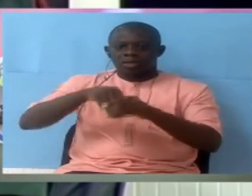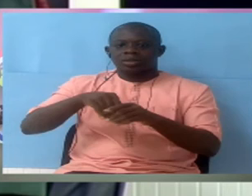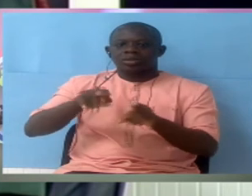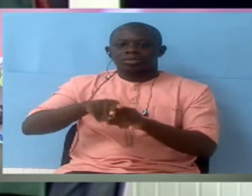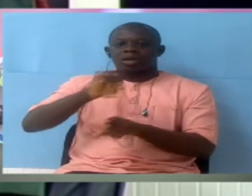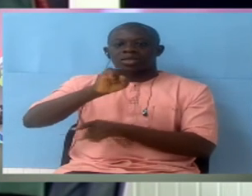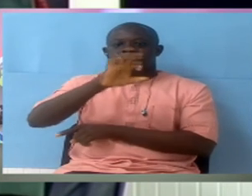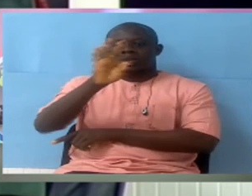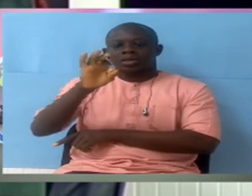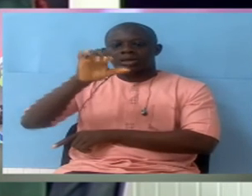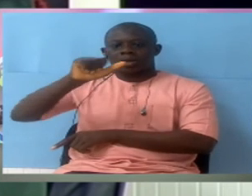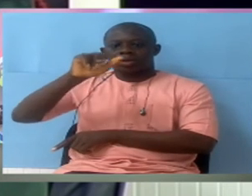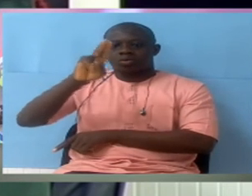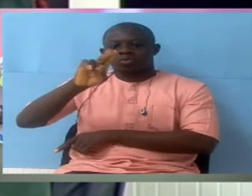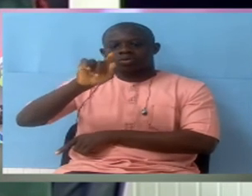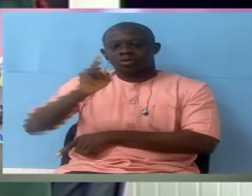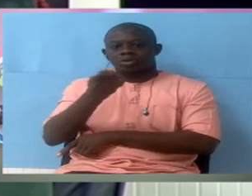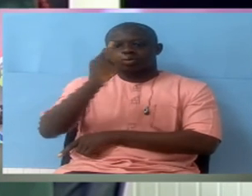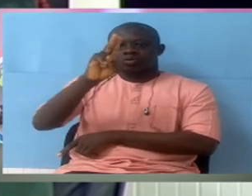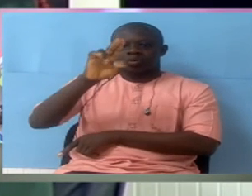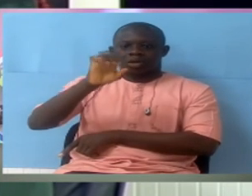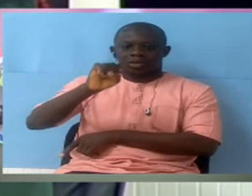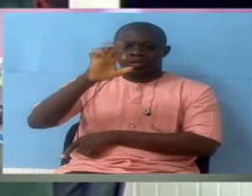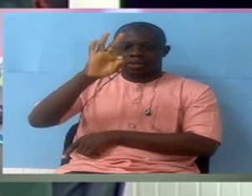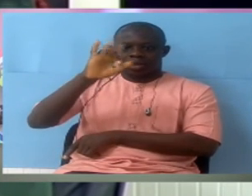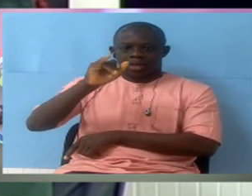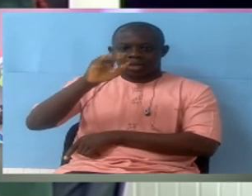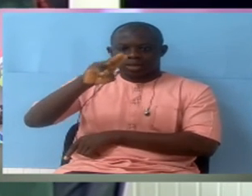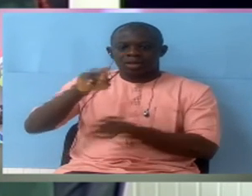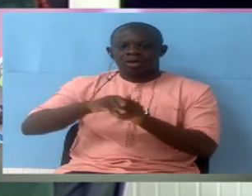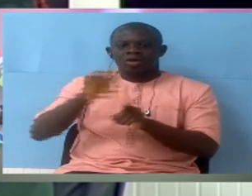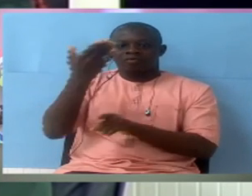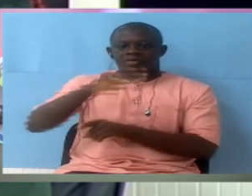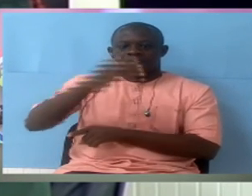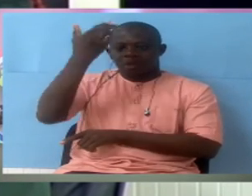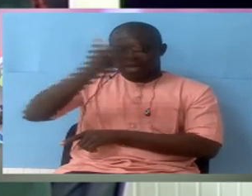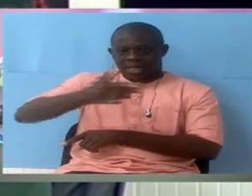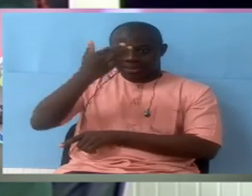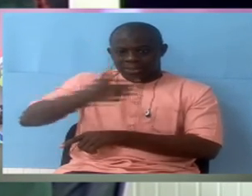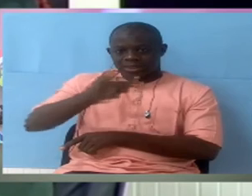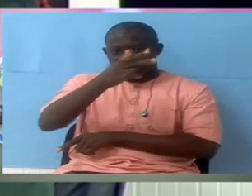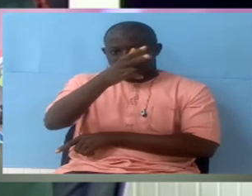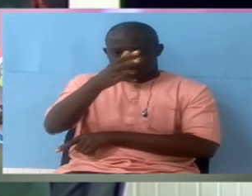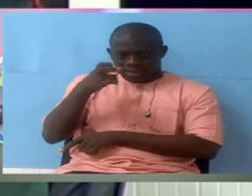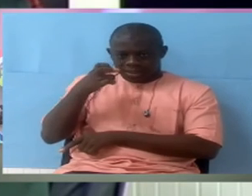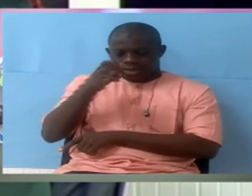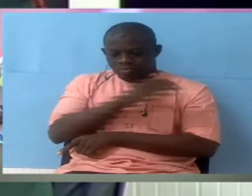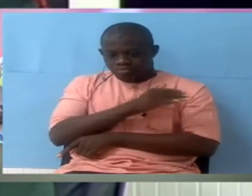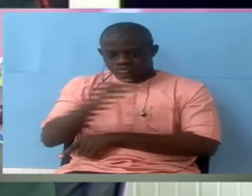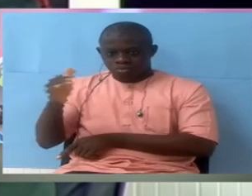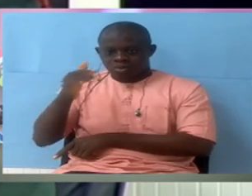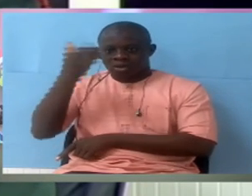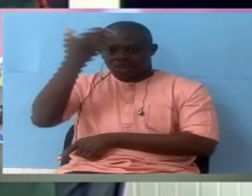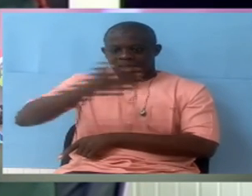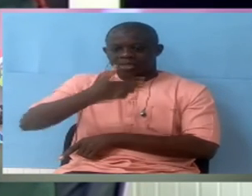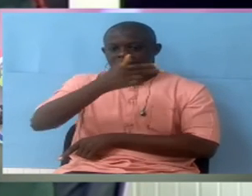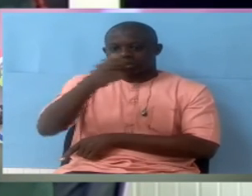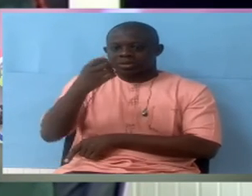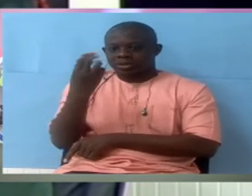School. I was there from 1980 to 1983. Ci la nek digante 1980 be